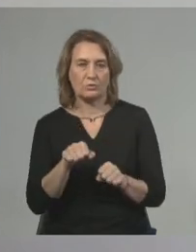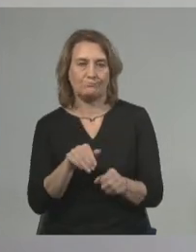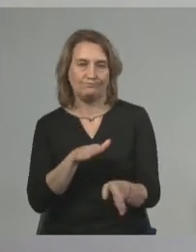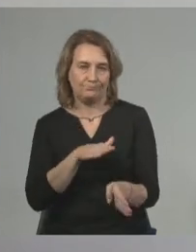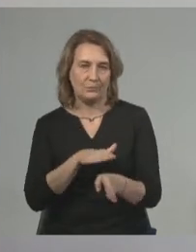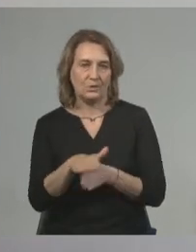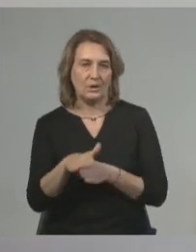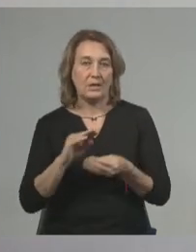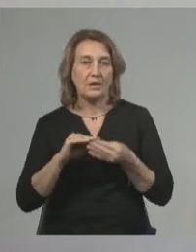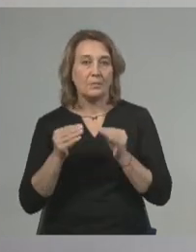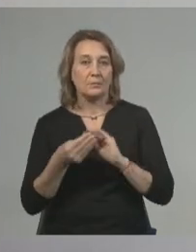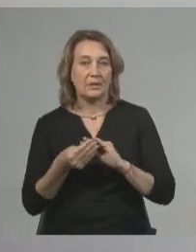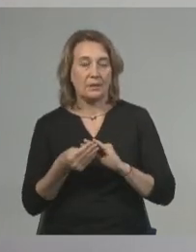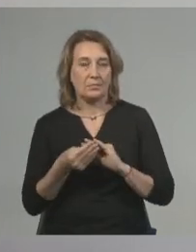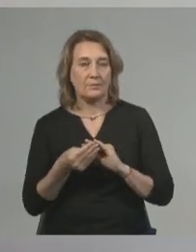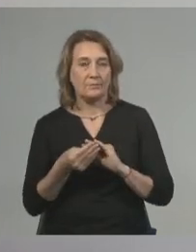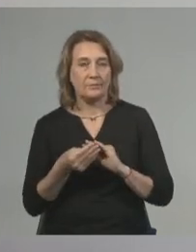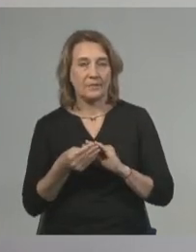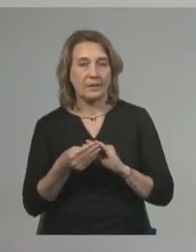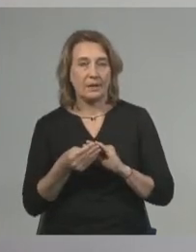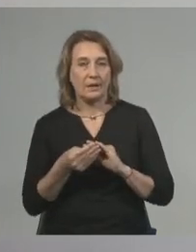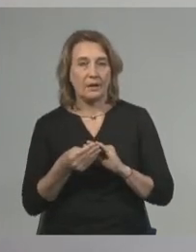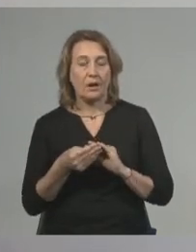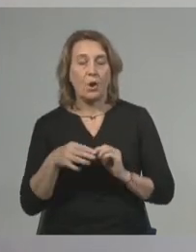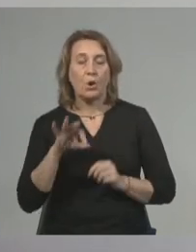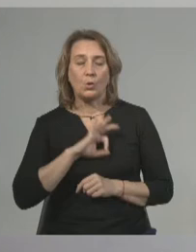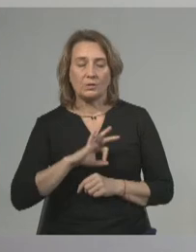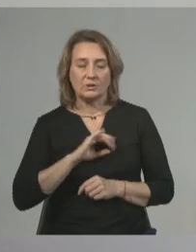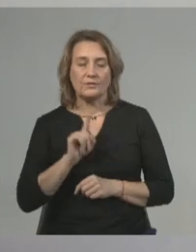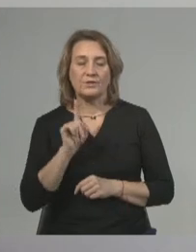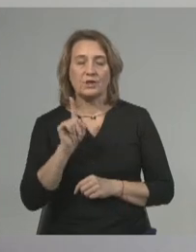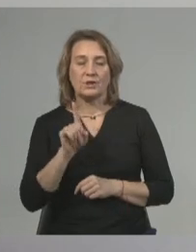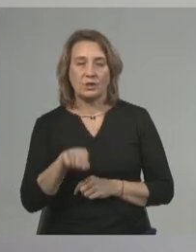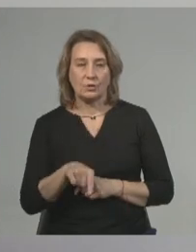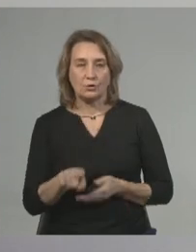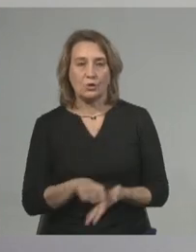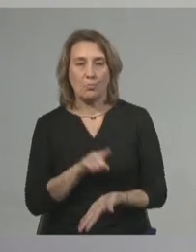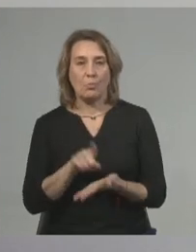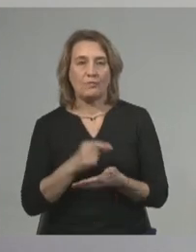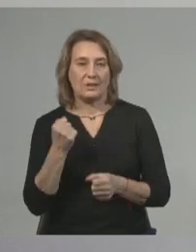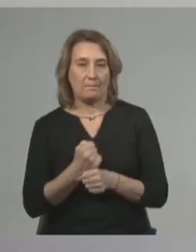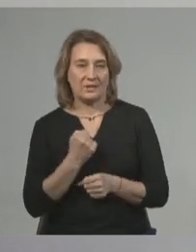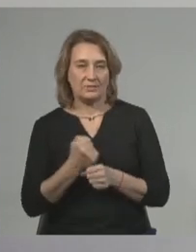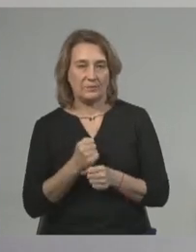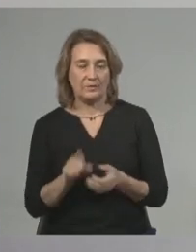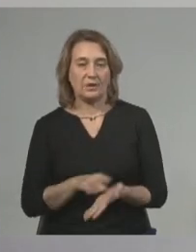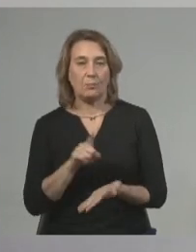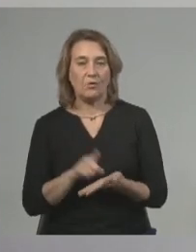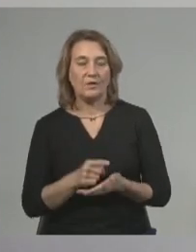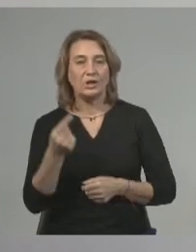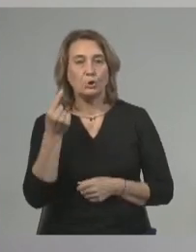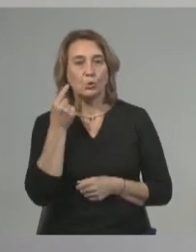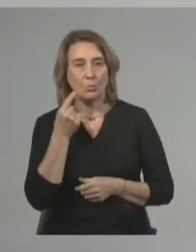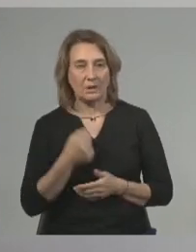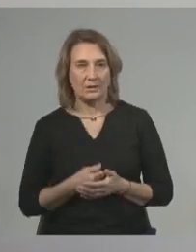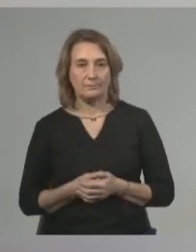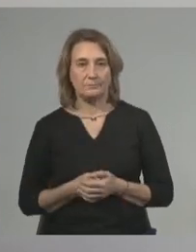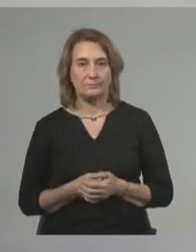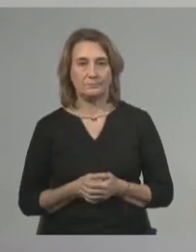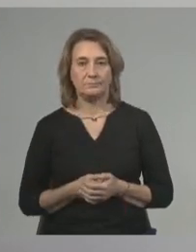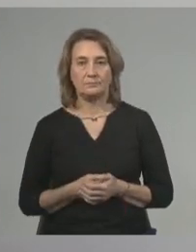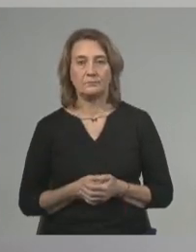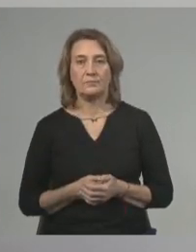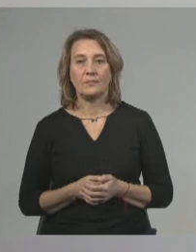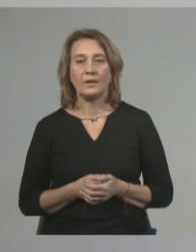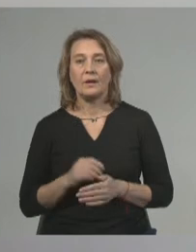users themselves also need to be empowered about these things i mean in the end if you think about it uh you think about the loss of privacy if